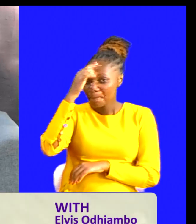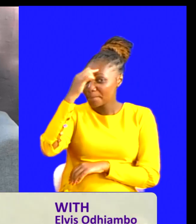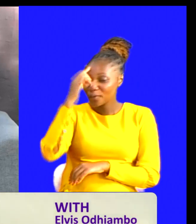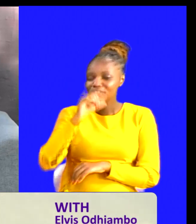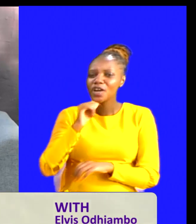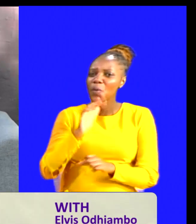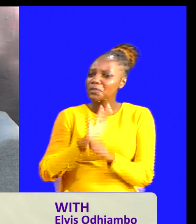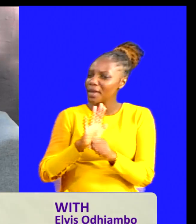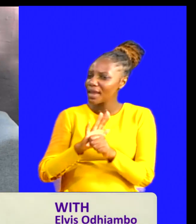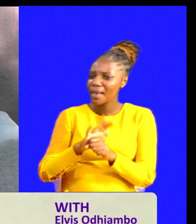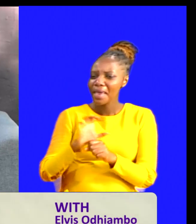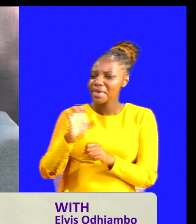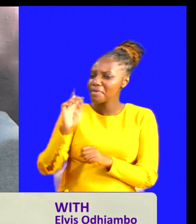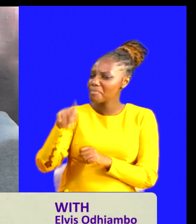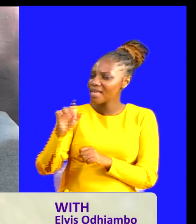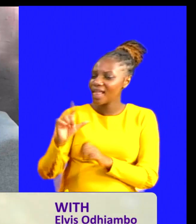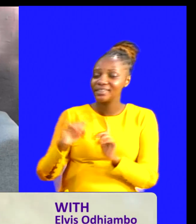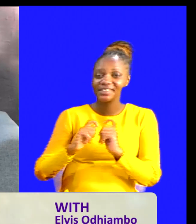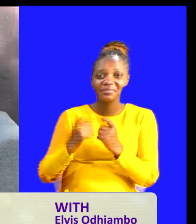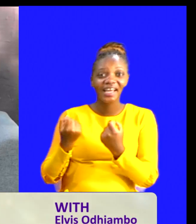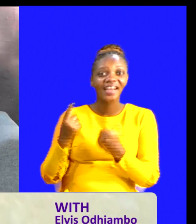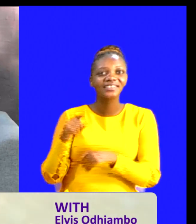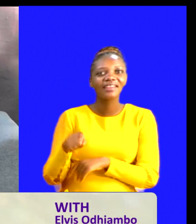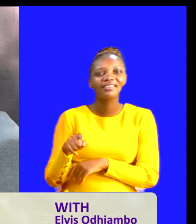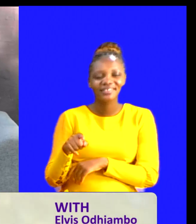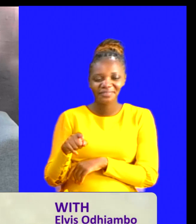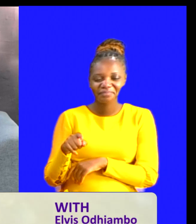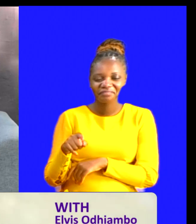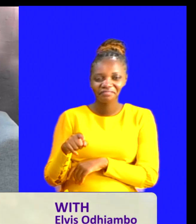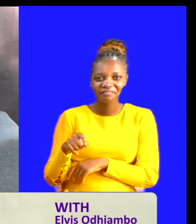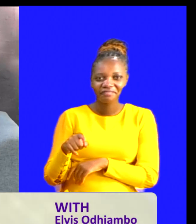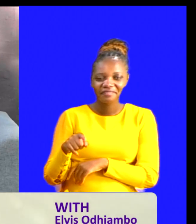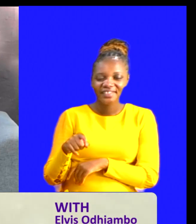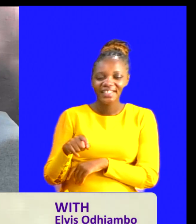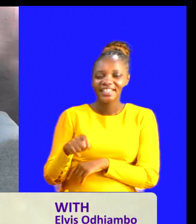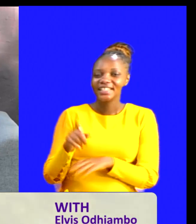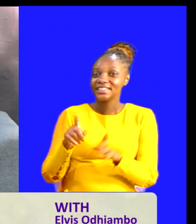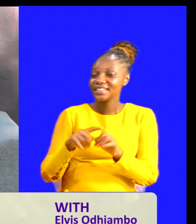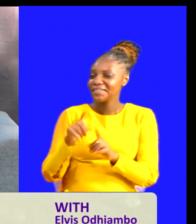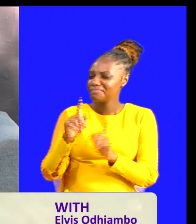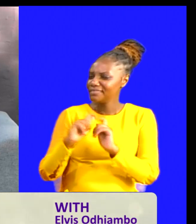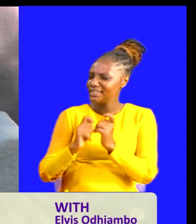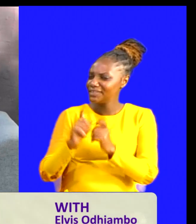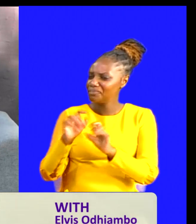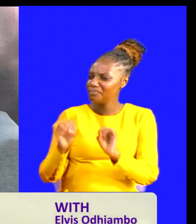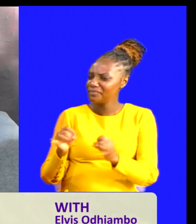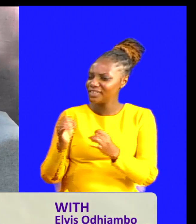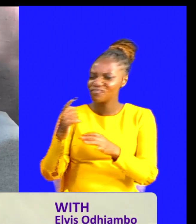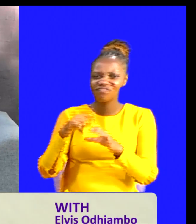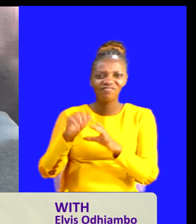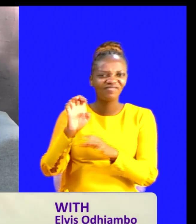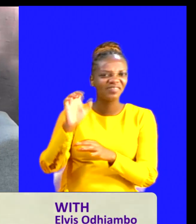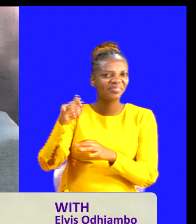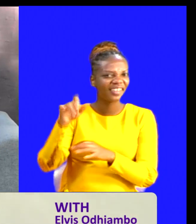teams understand, because the way they were playing, most teams are not used to it because they are new to the Premier League as we speak